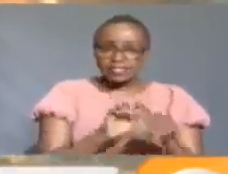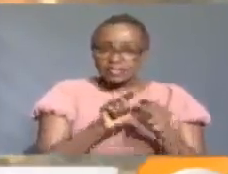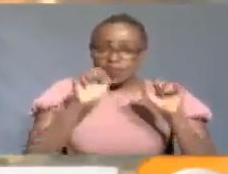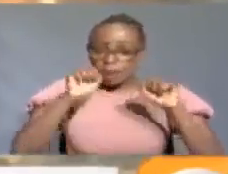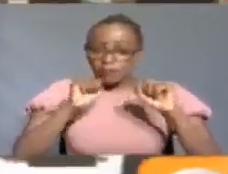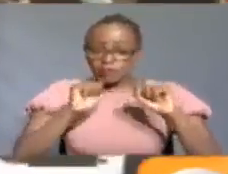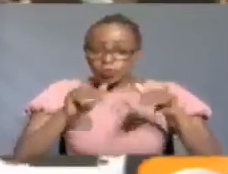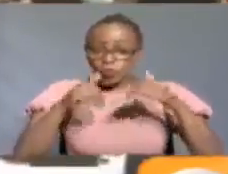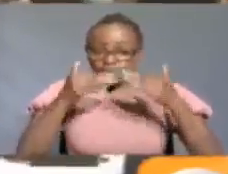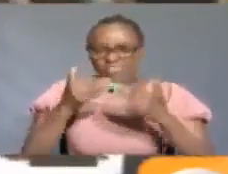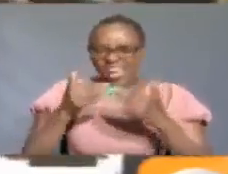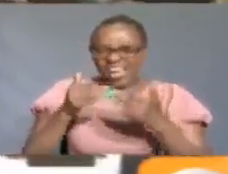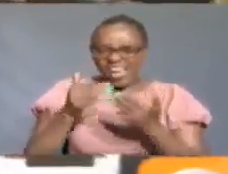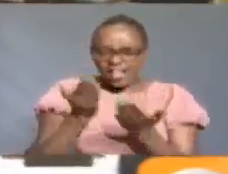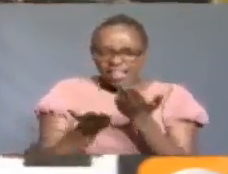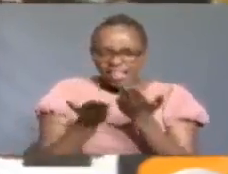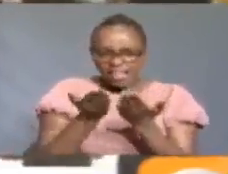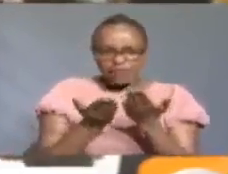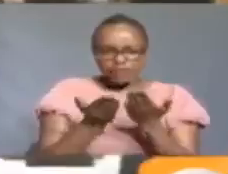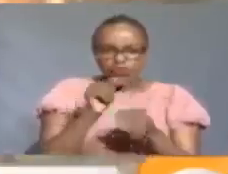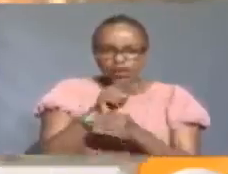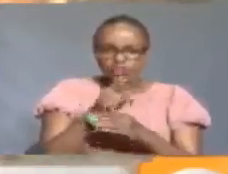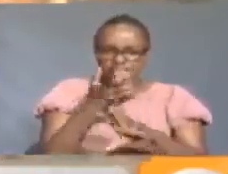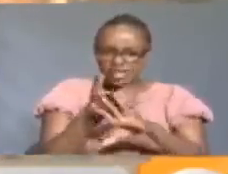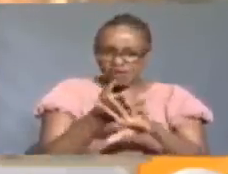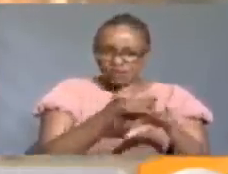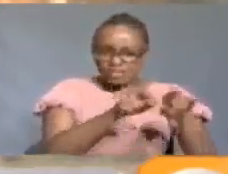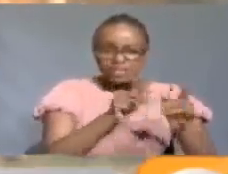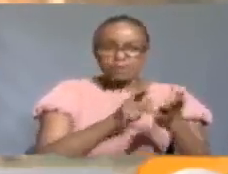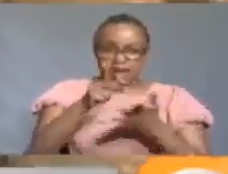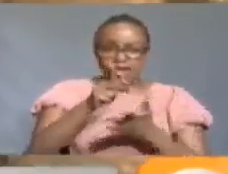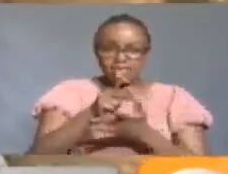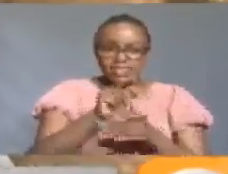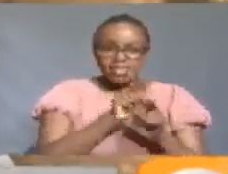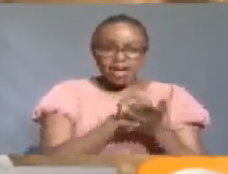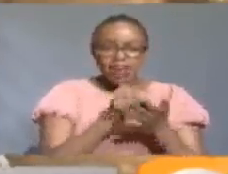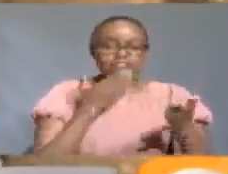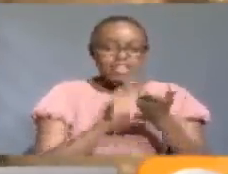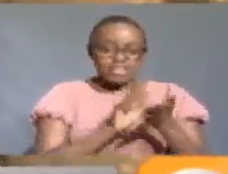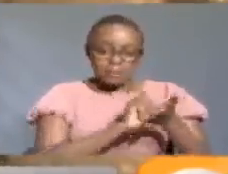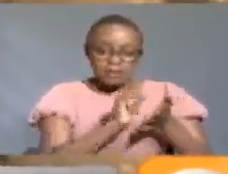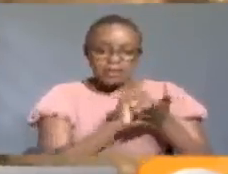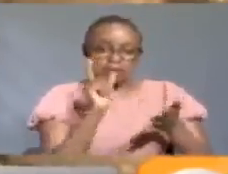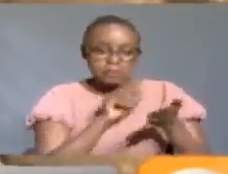kuweza kupeana kwa kiasi ambacho labda, maana vyuma pia tunanunua. Kuna barua ambazo nimeandika